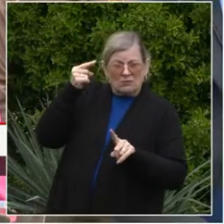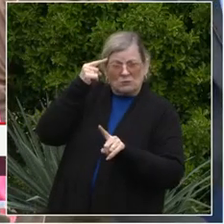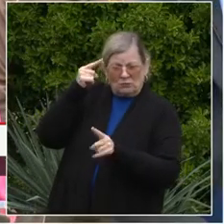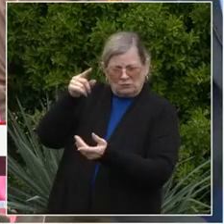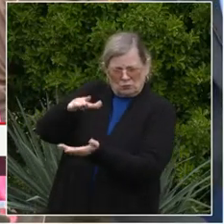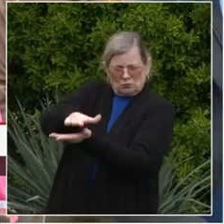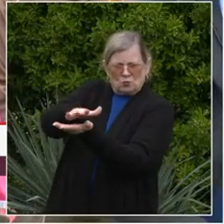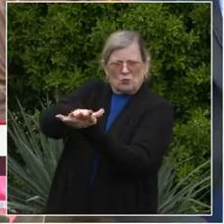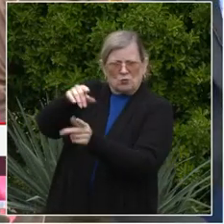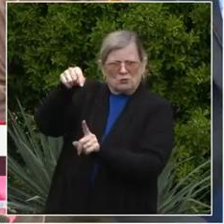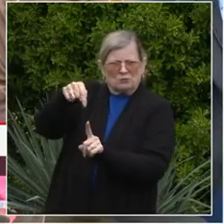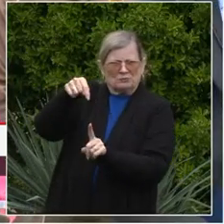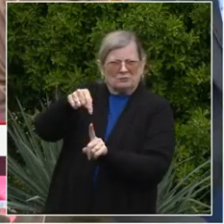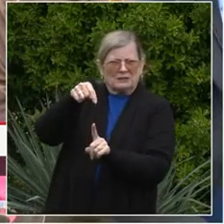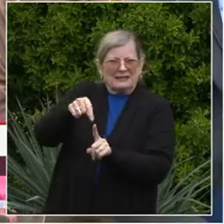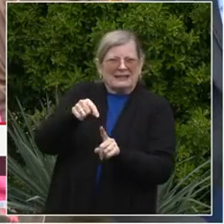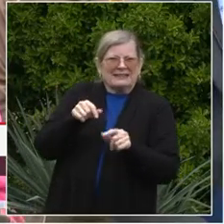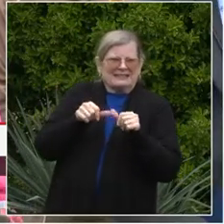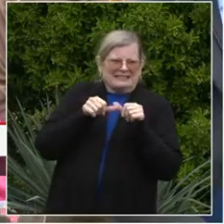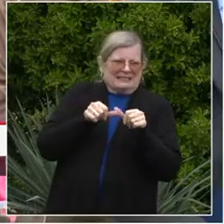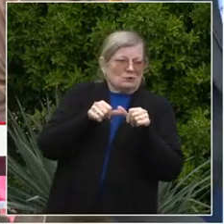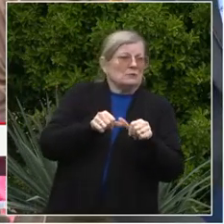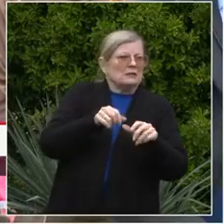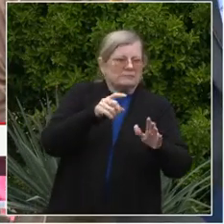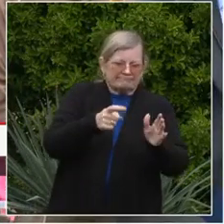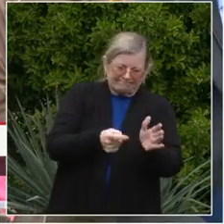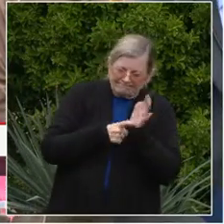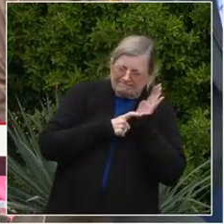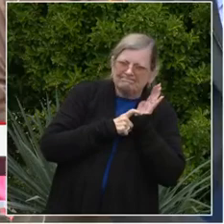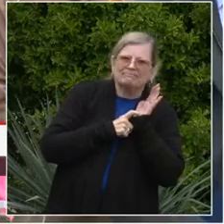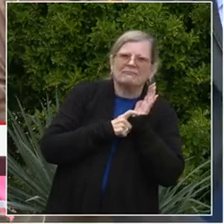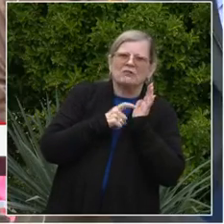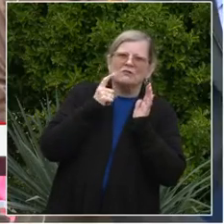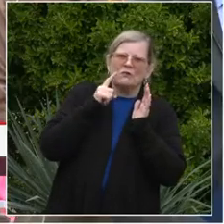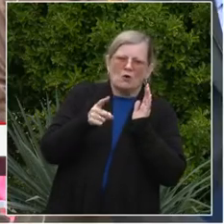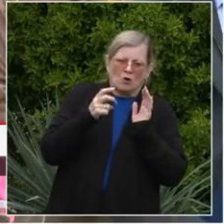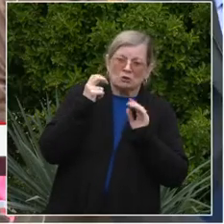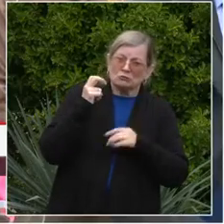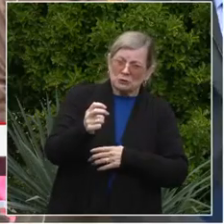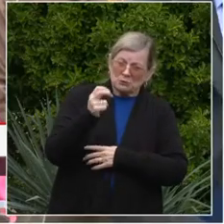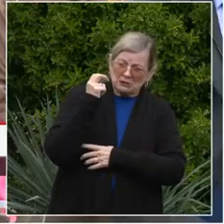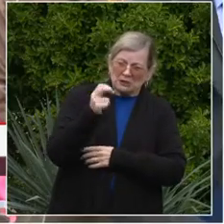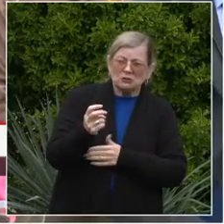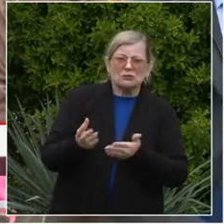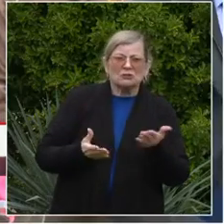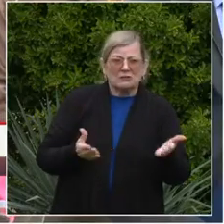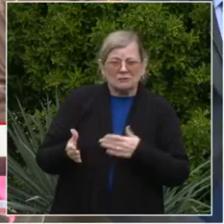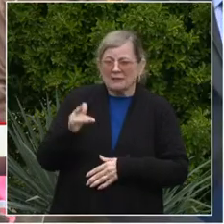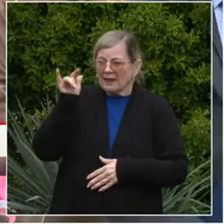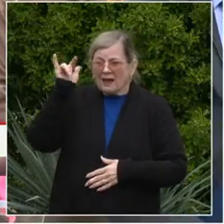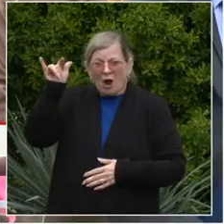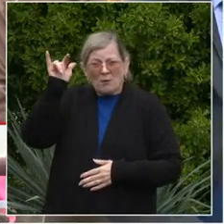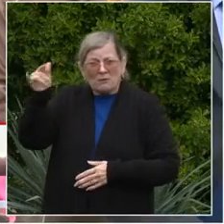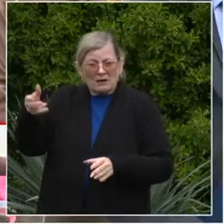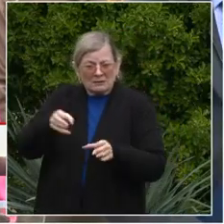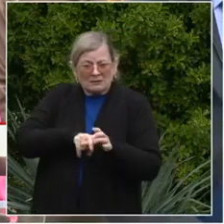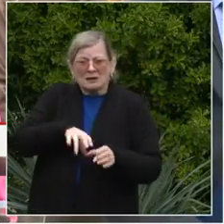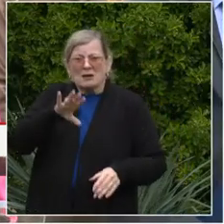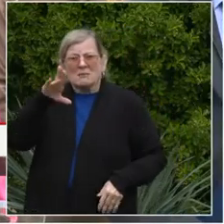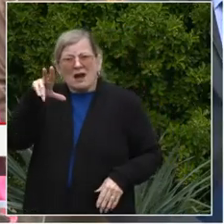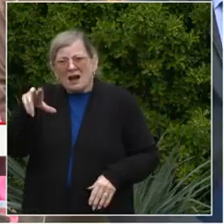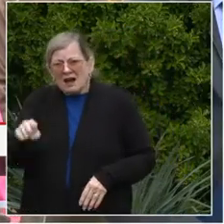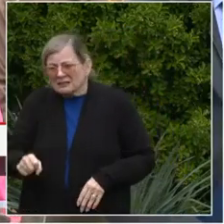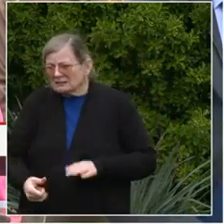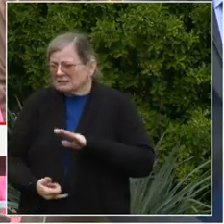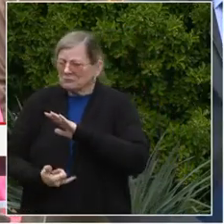They continue to be required on our transportation services, at airports, on buses, on the metro,